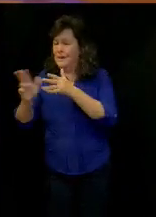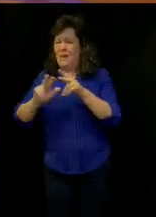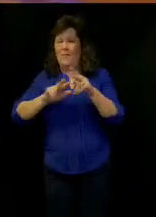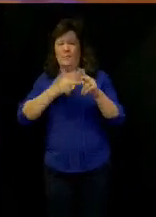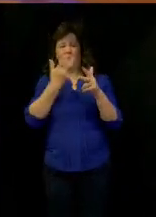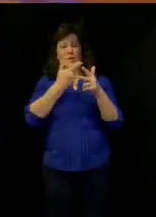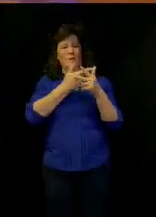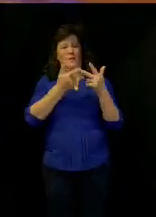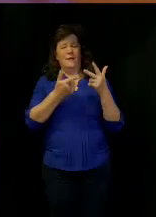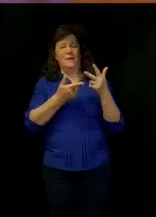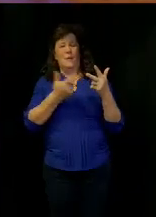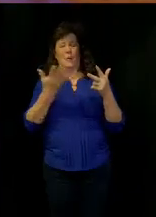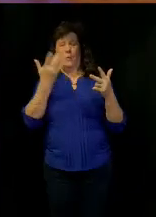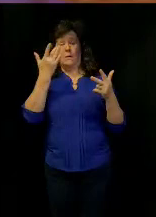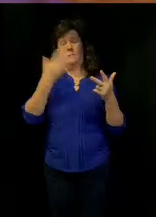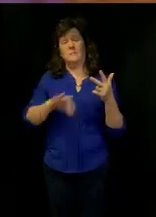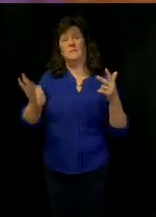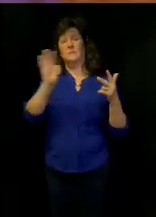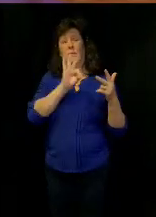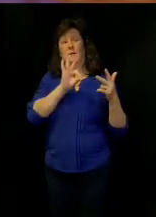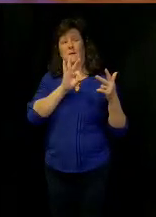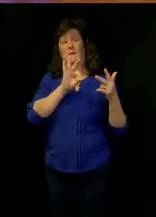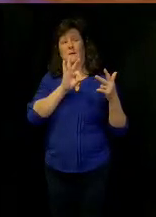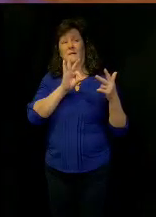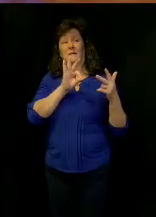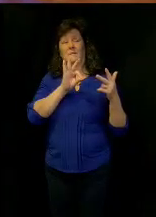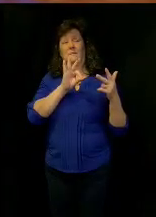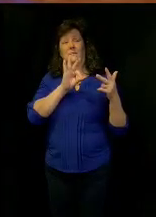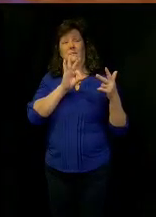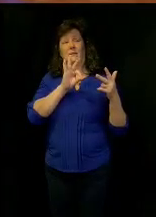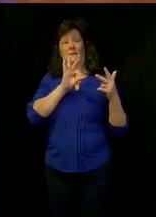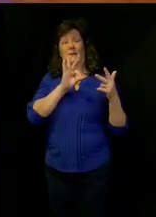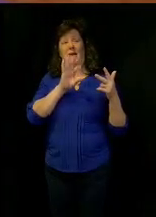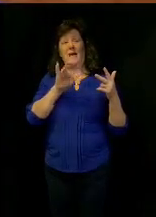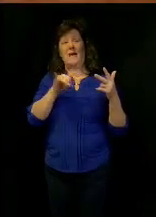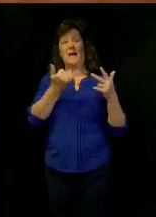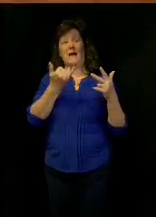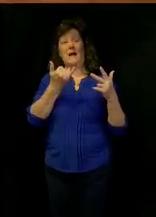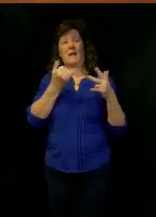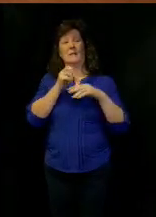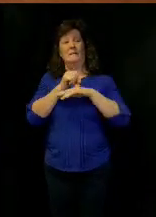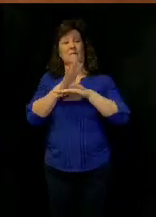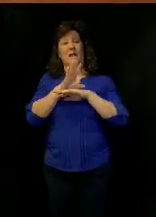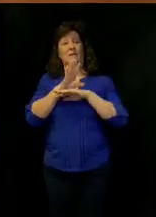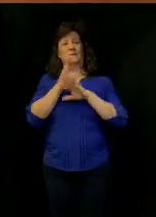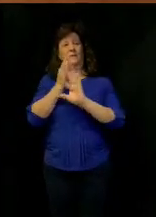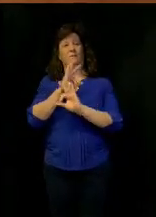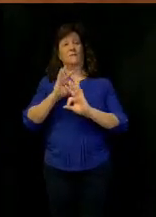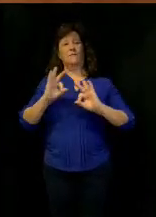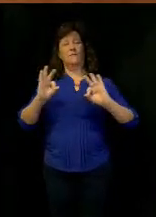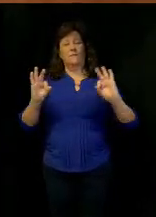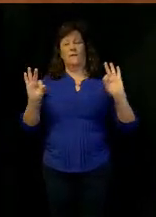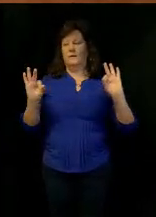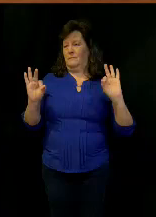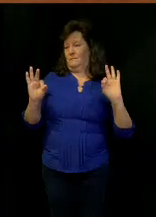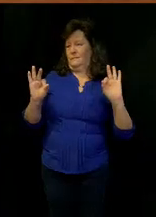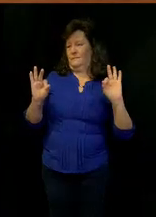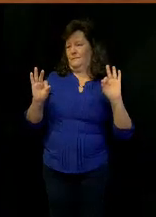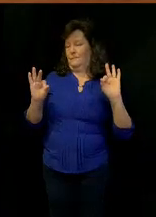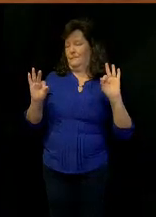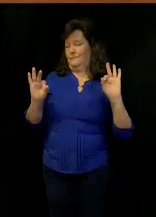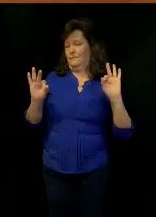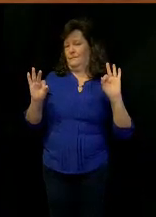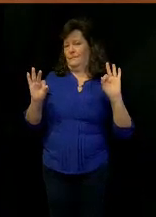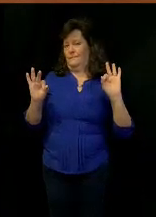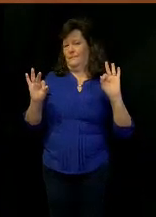understand your identity in this war and winning it is it affects our freedom and our wholeness. It affects our